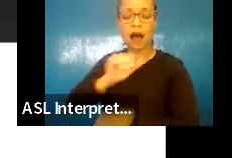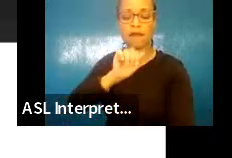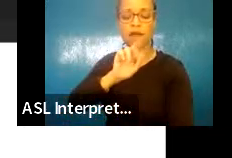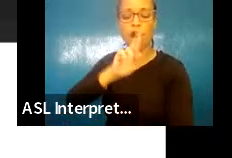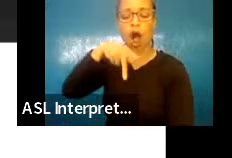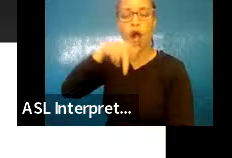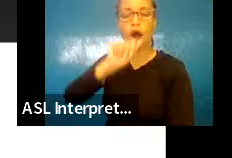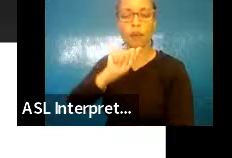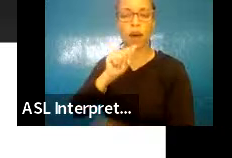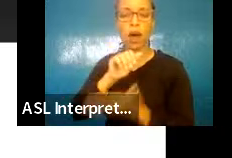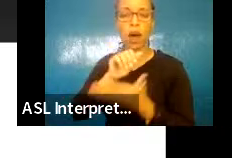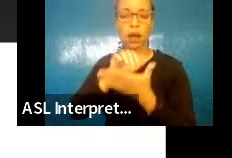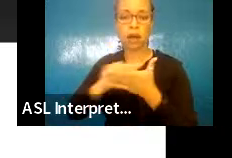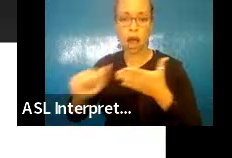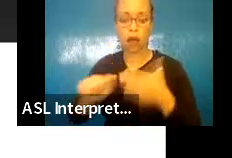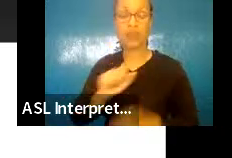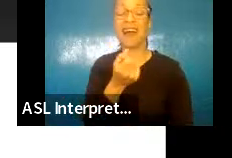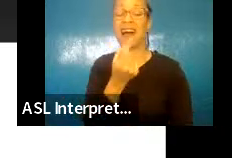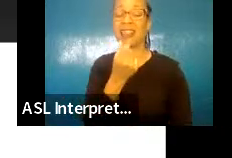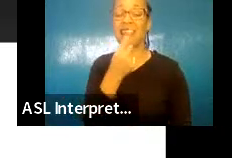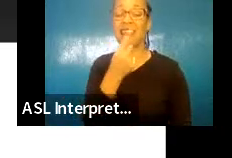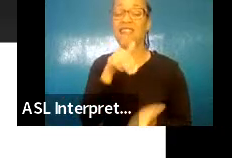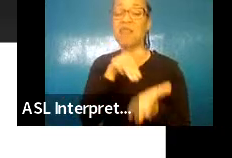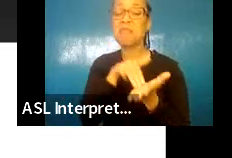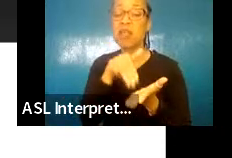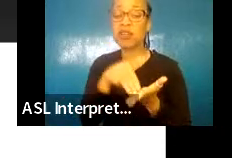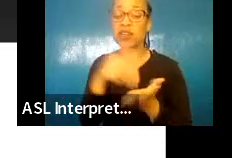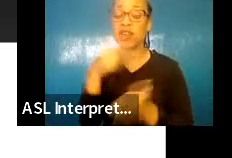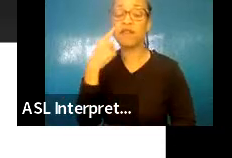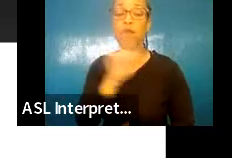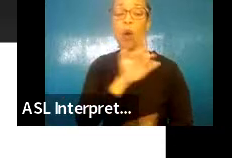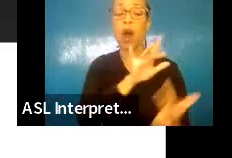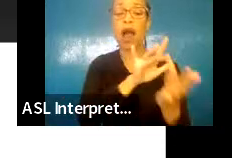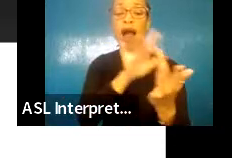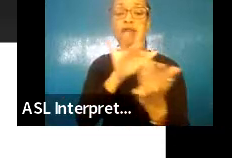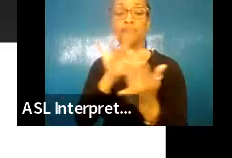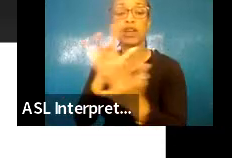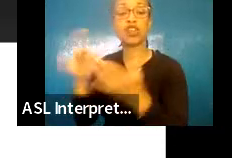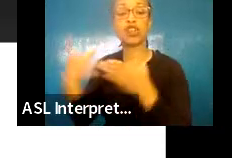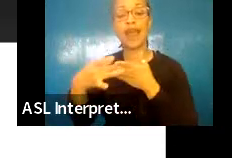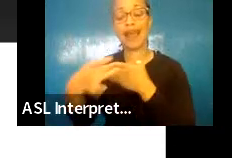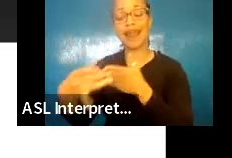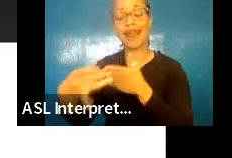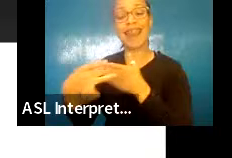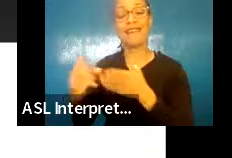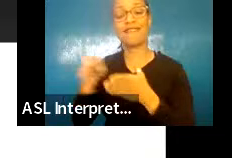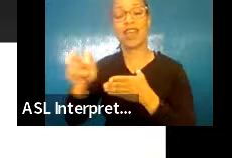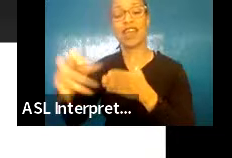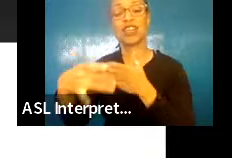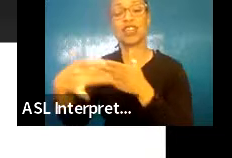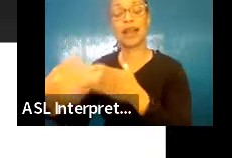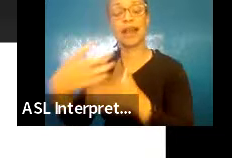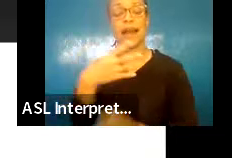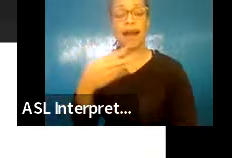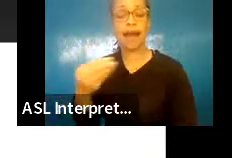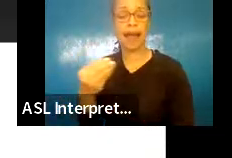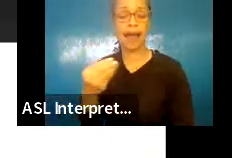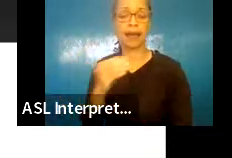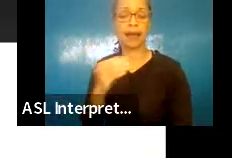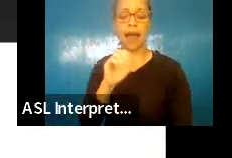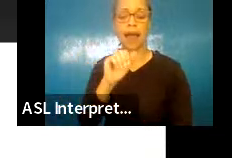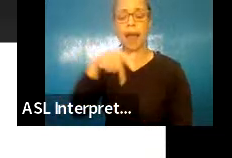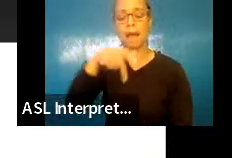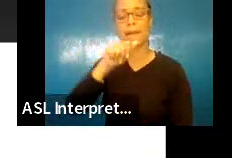allocated $11 million for outreach and navigation and capacity development.